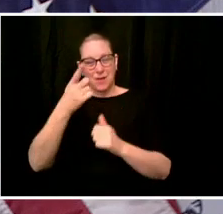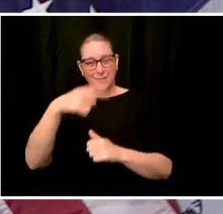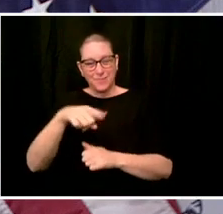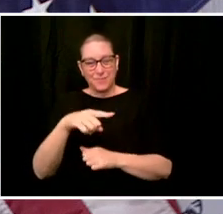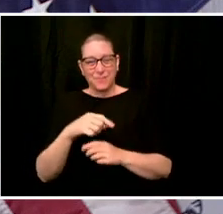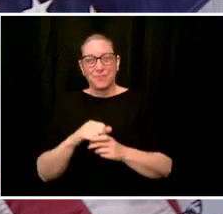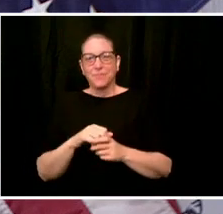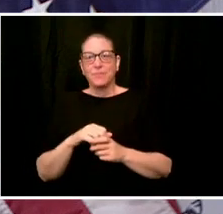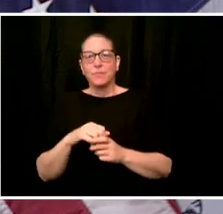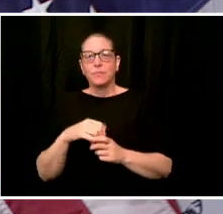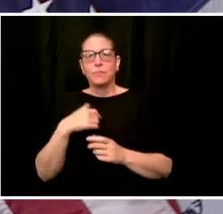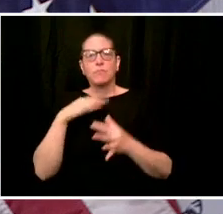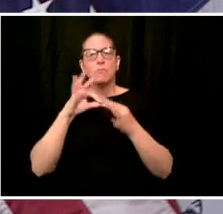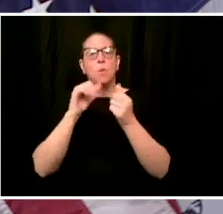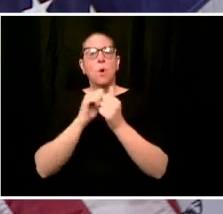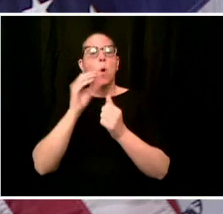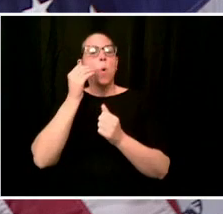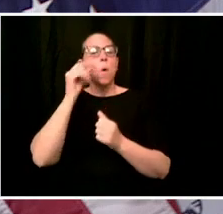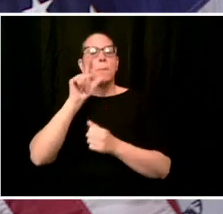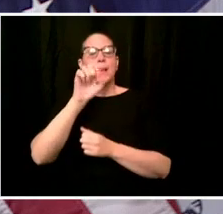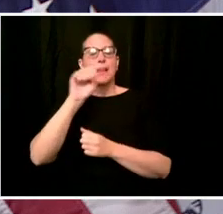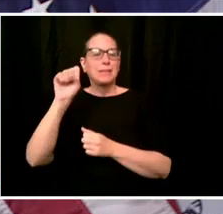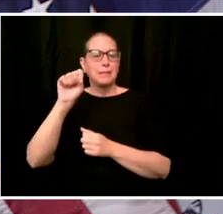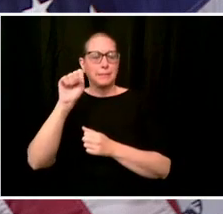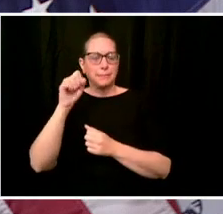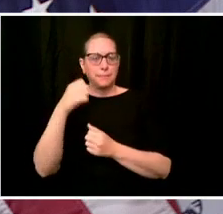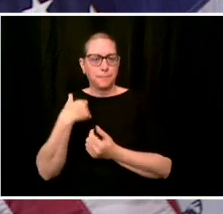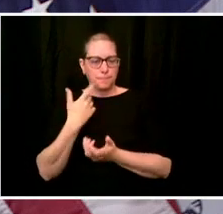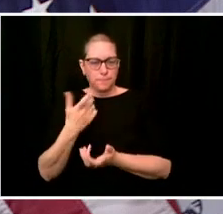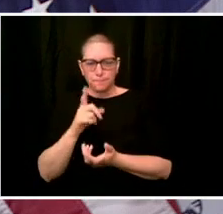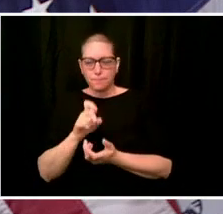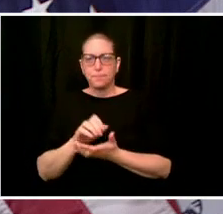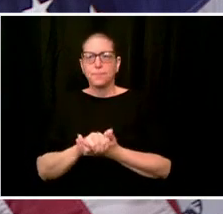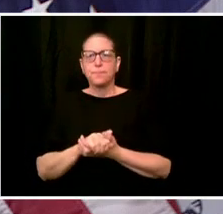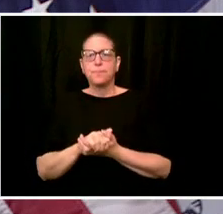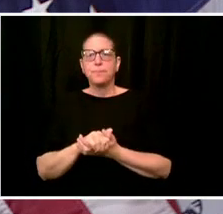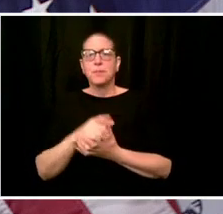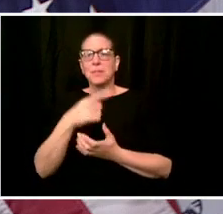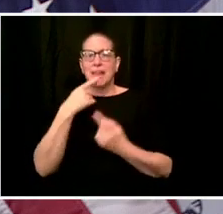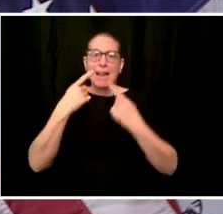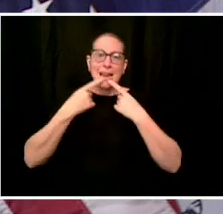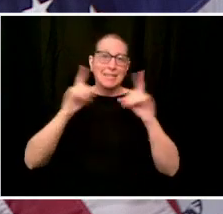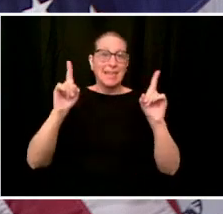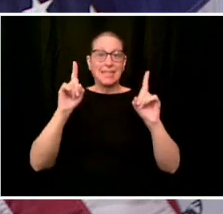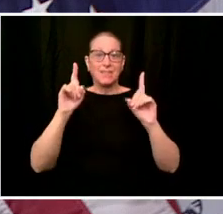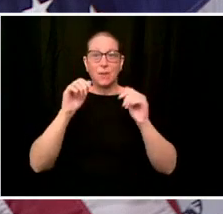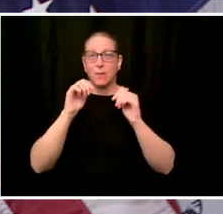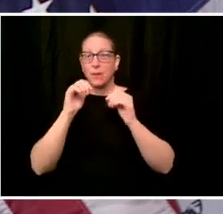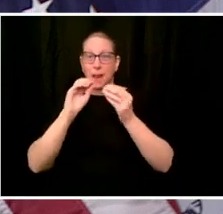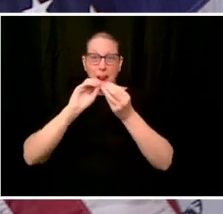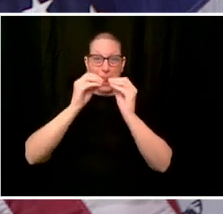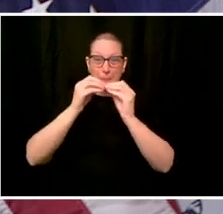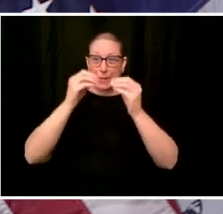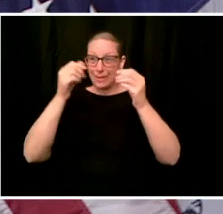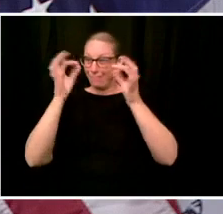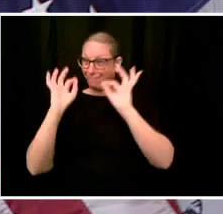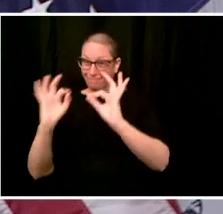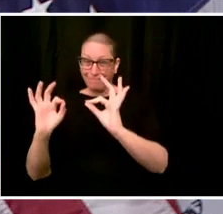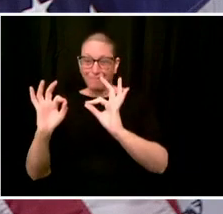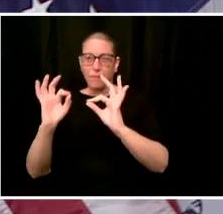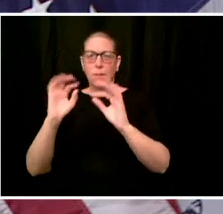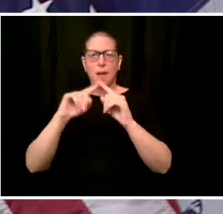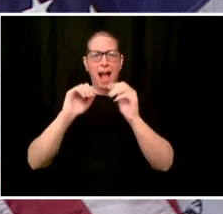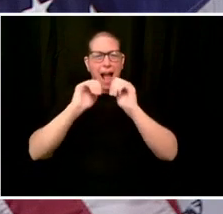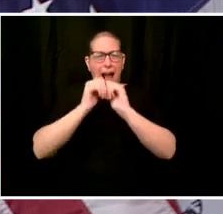How can you tout success when there are not concrete measurements about who actually stays at a shelter and truly accepts